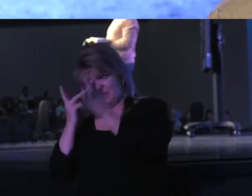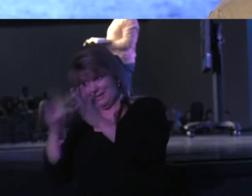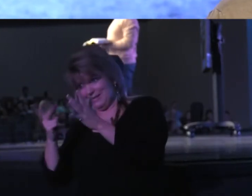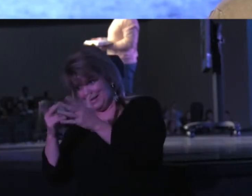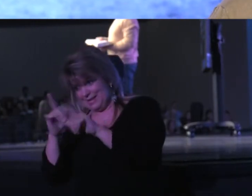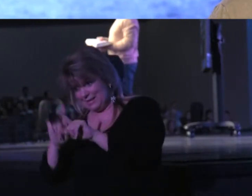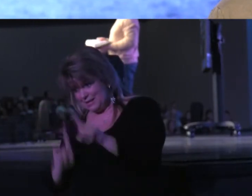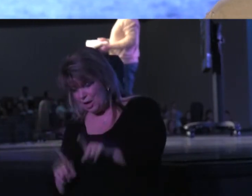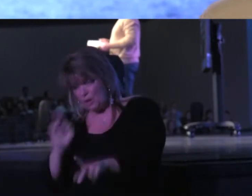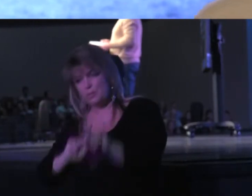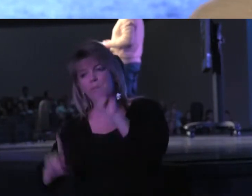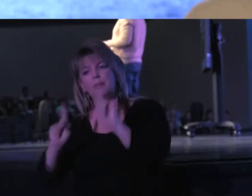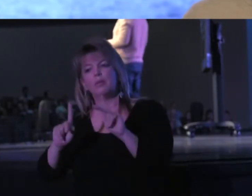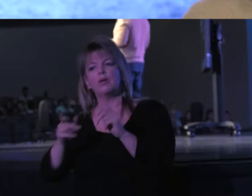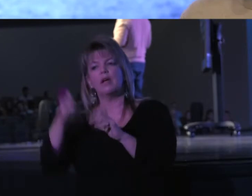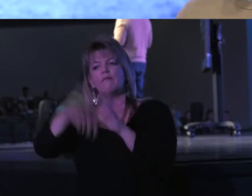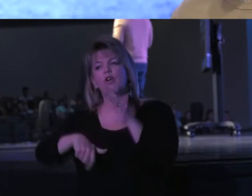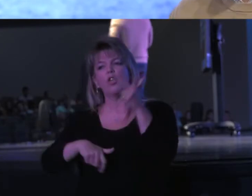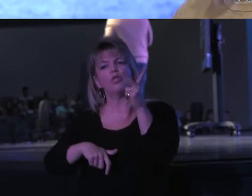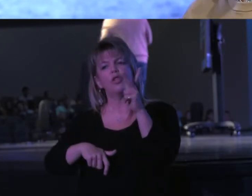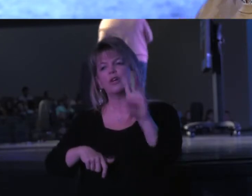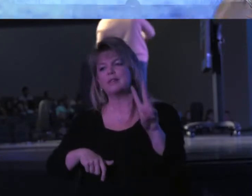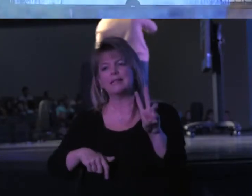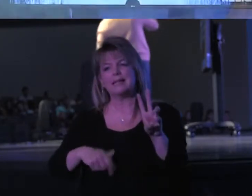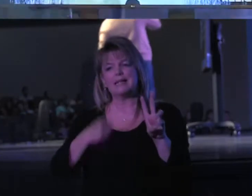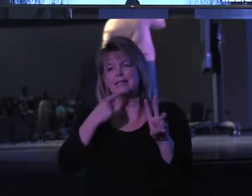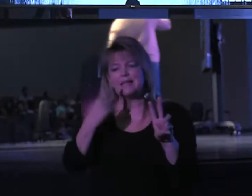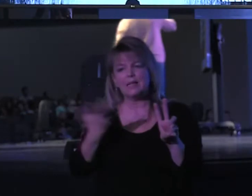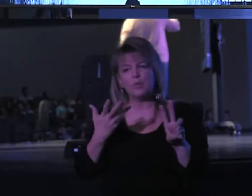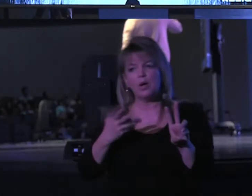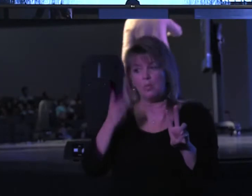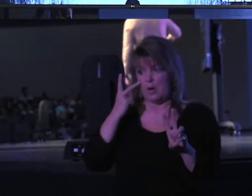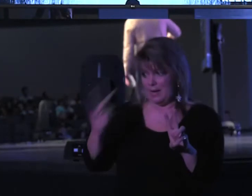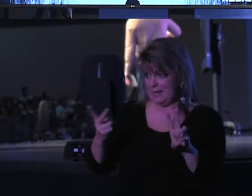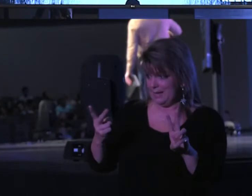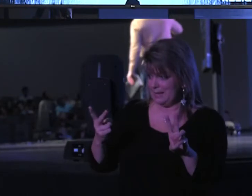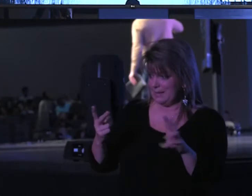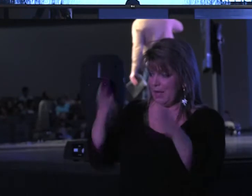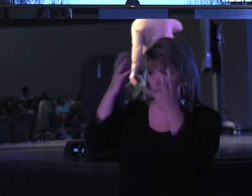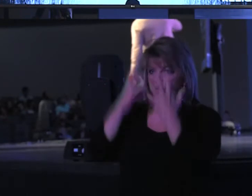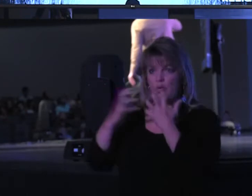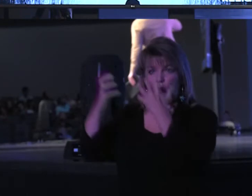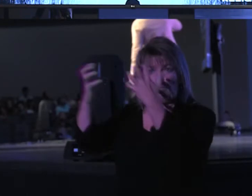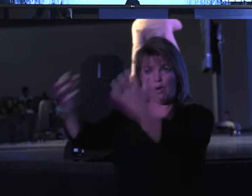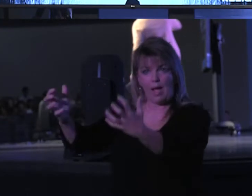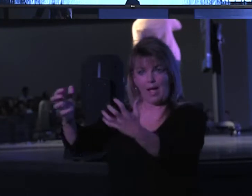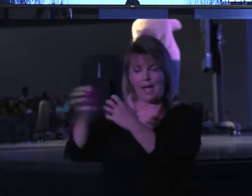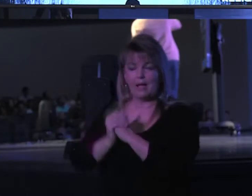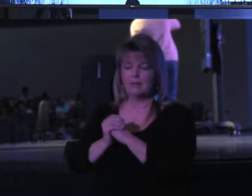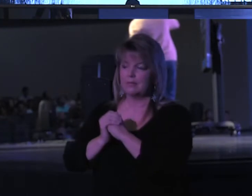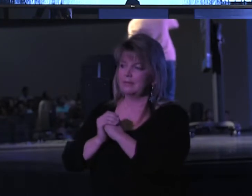people. And you know what he says in verse 36? He says, when he saw the crowds, he had